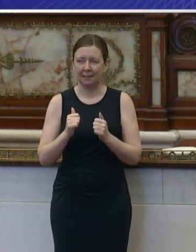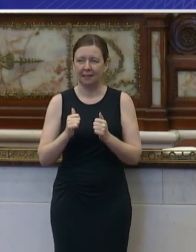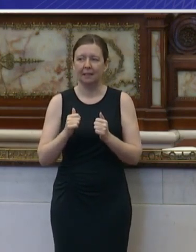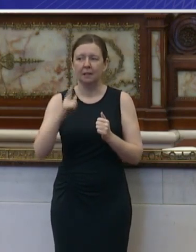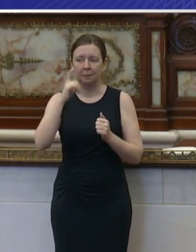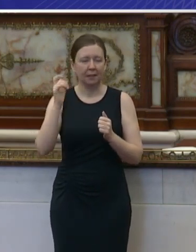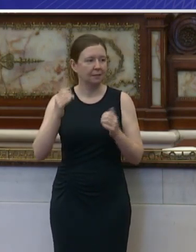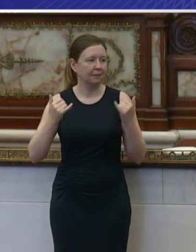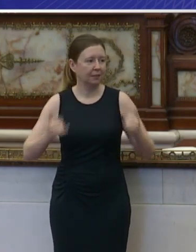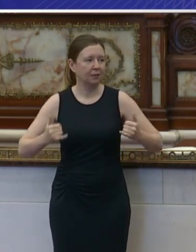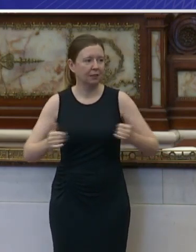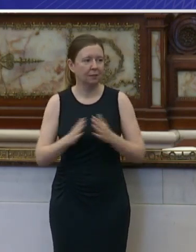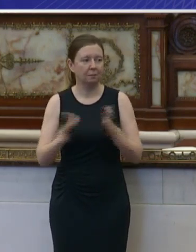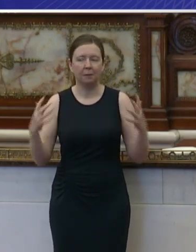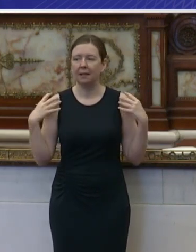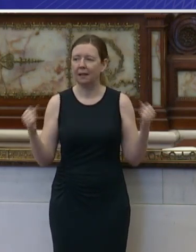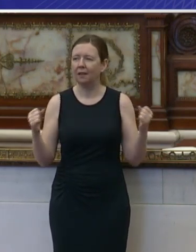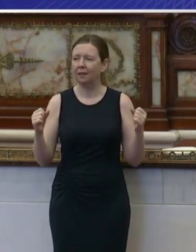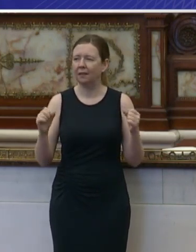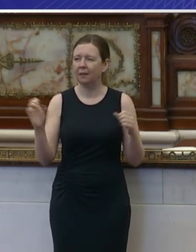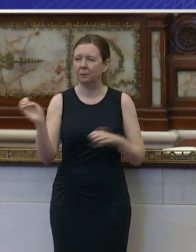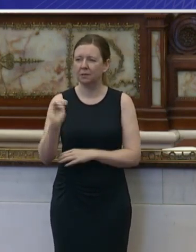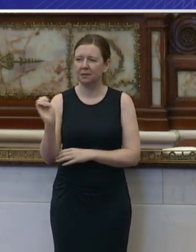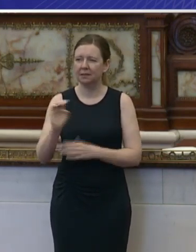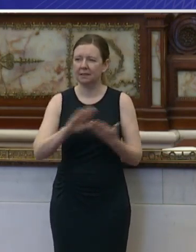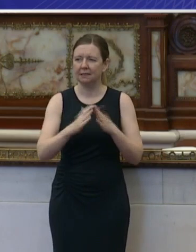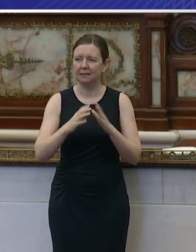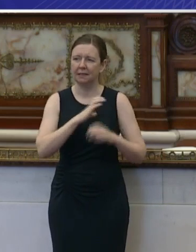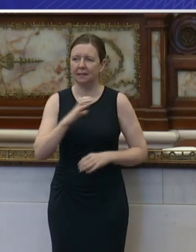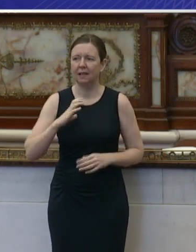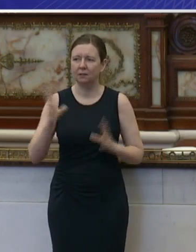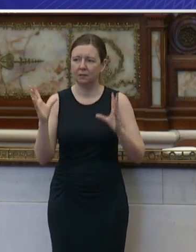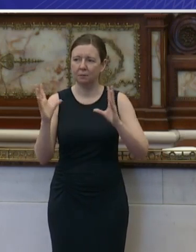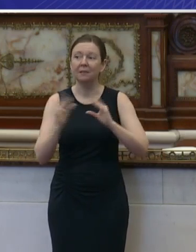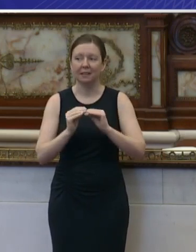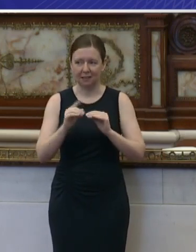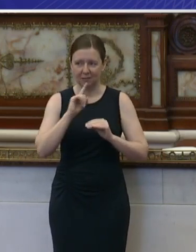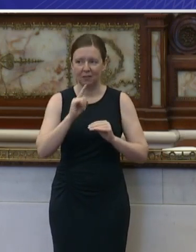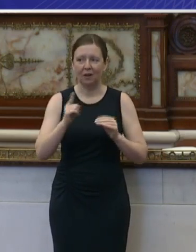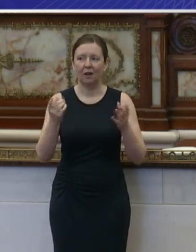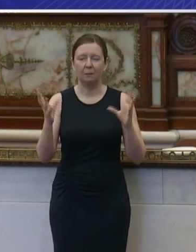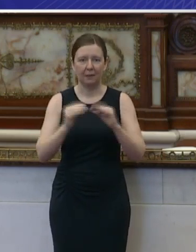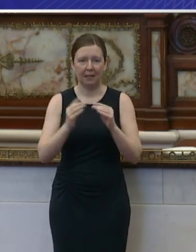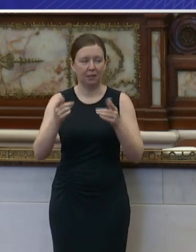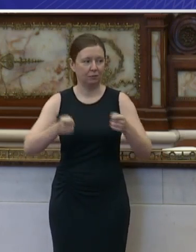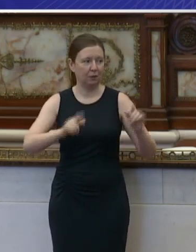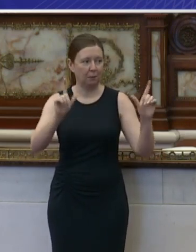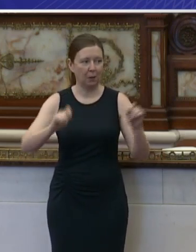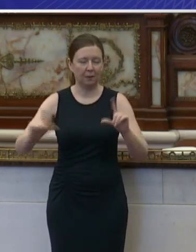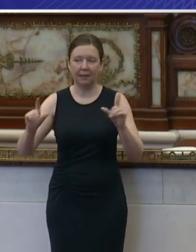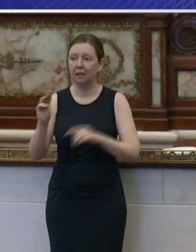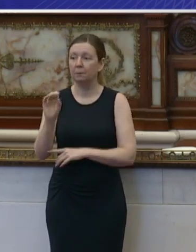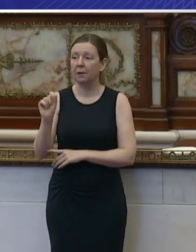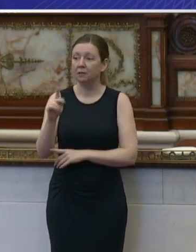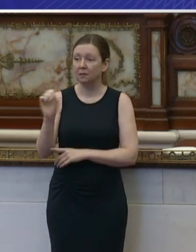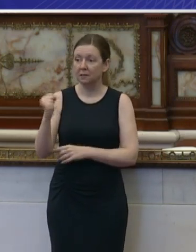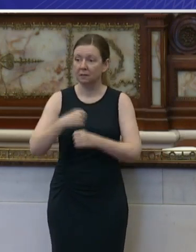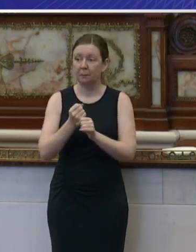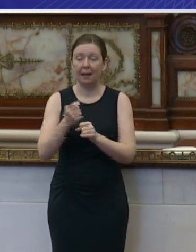the current public health emergency, City Council committees are currently meeting remotely. We are using Microsoft Teams to make these remote